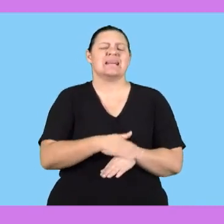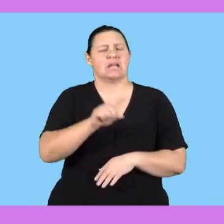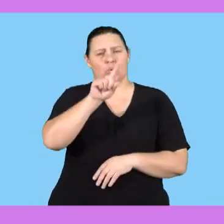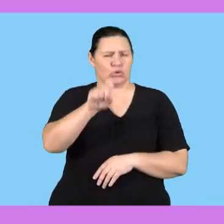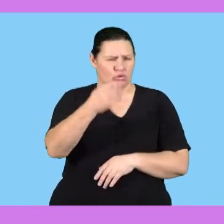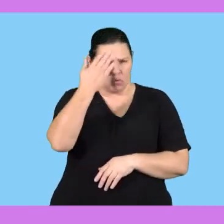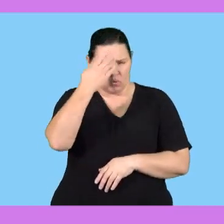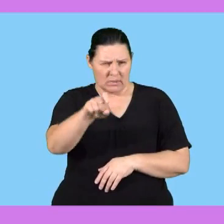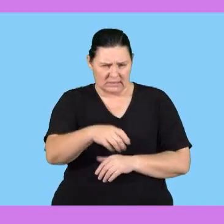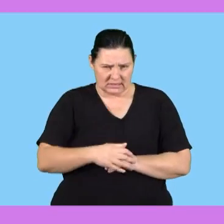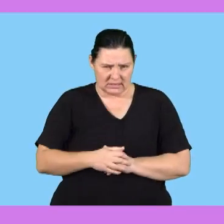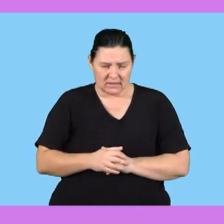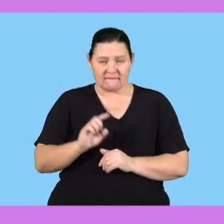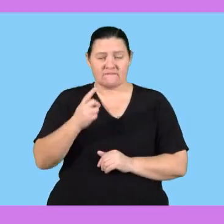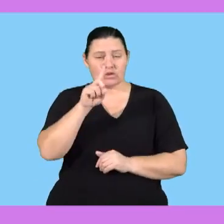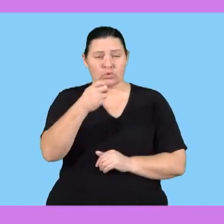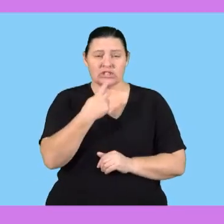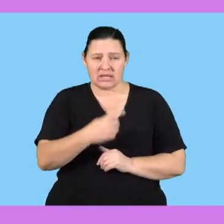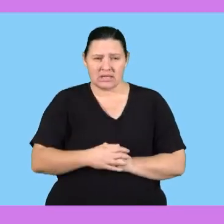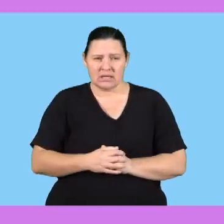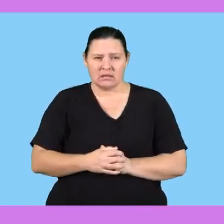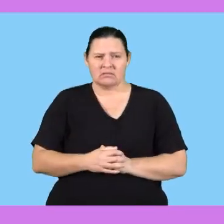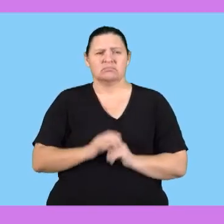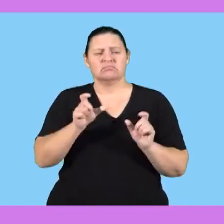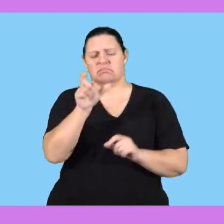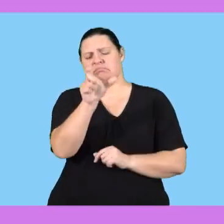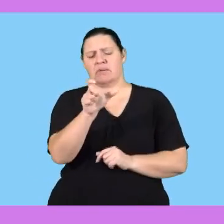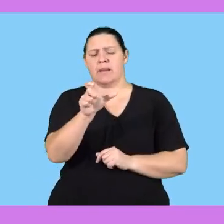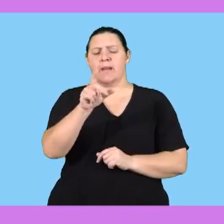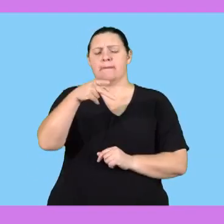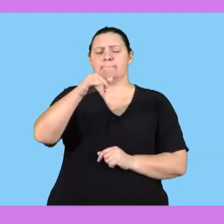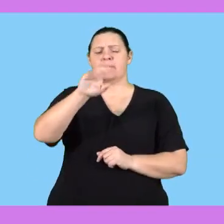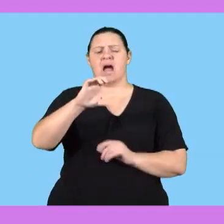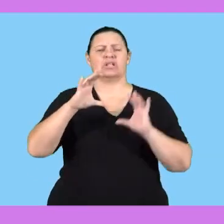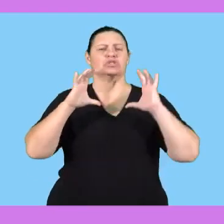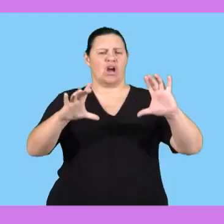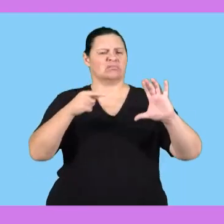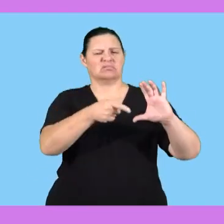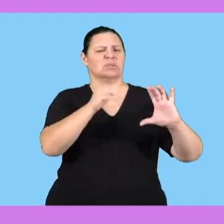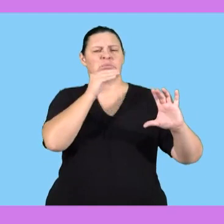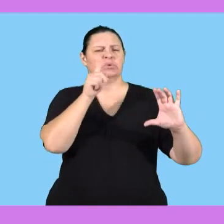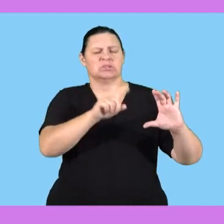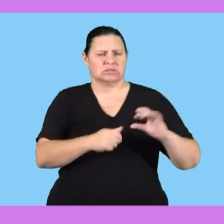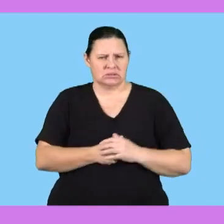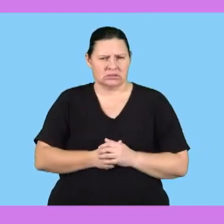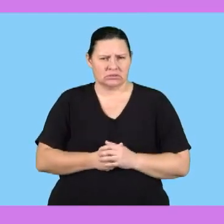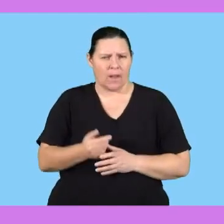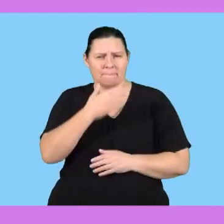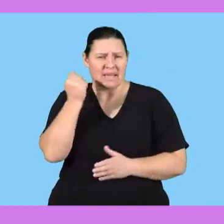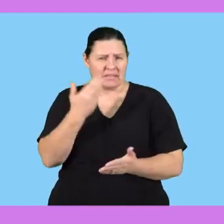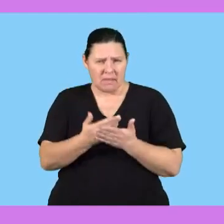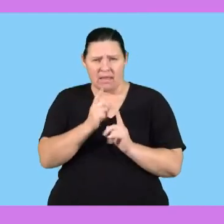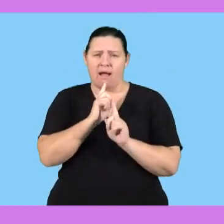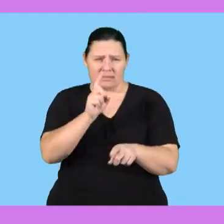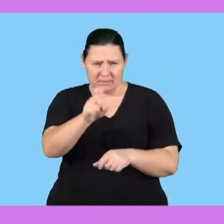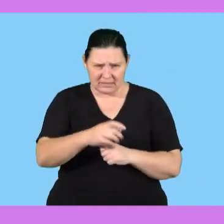basic questions. Okay, so the first question here says, define the term pie chart. All right, so I want you to answer this to the best